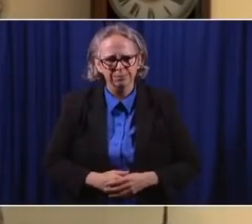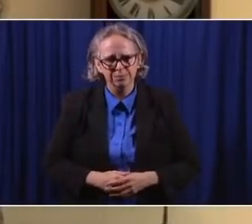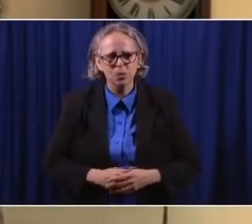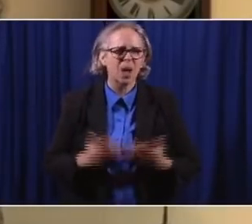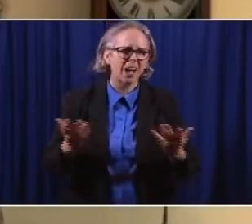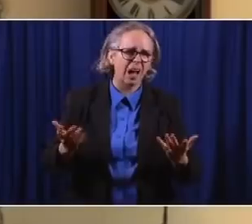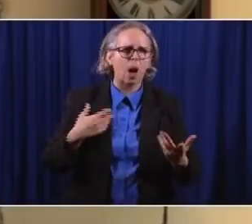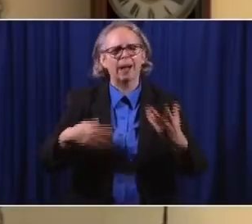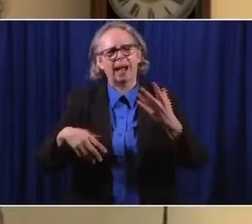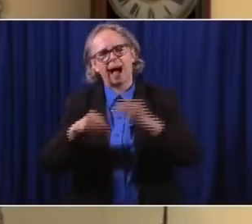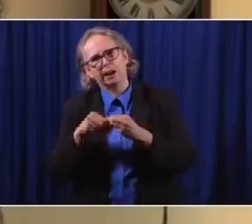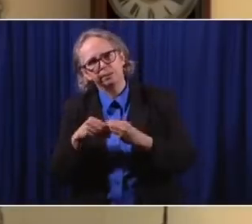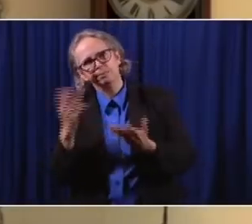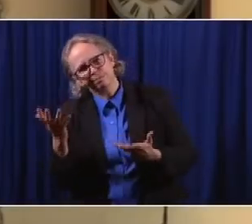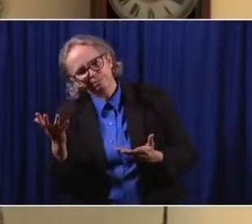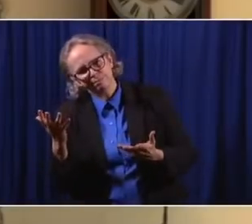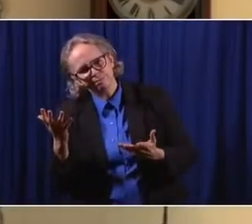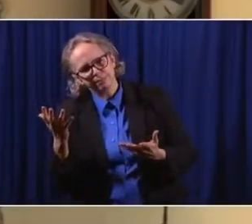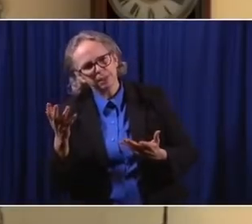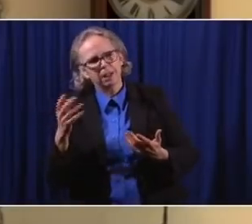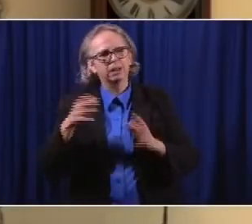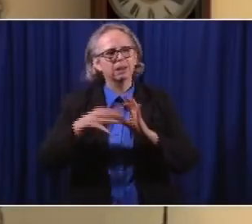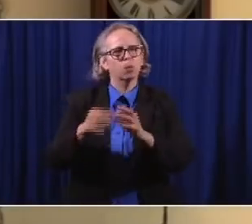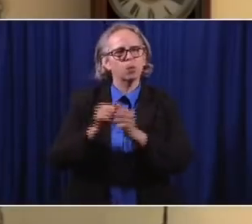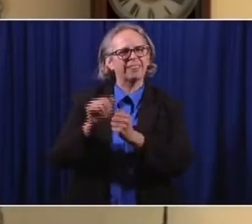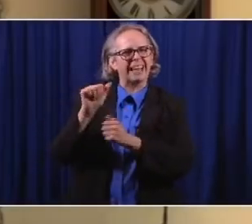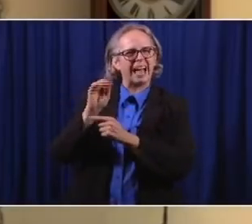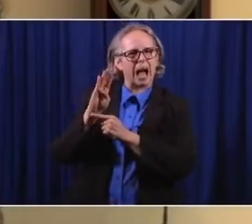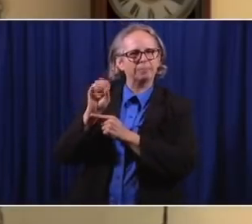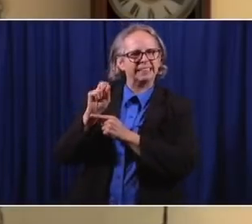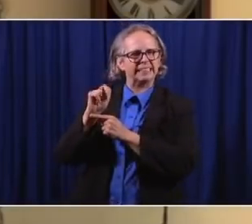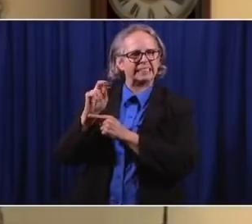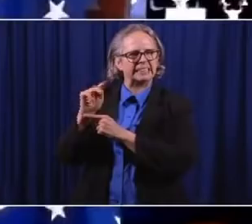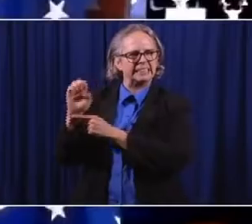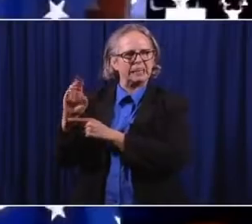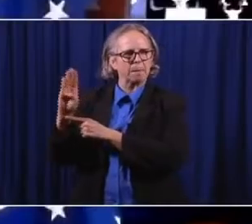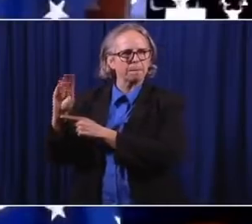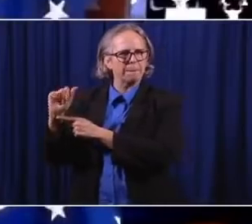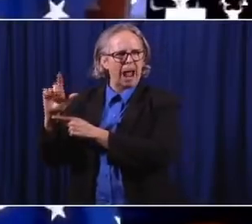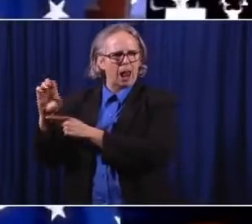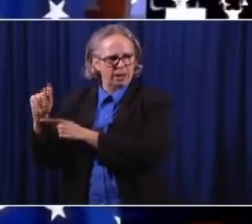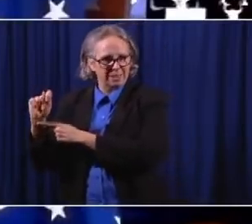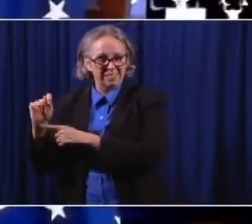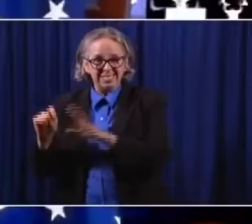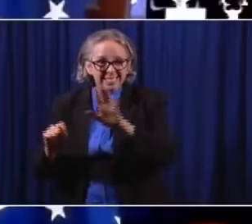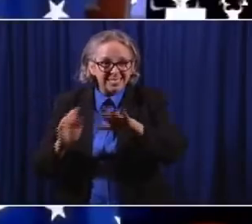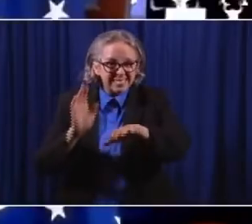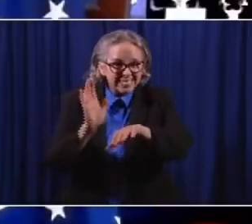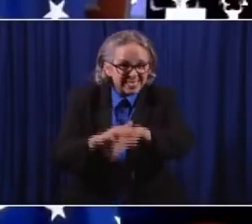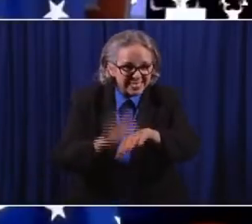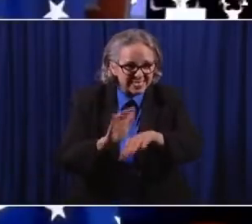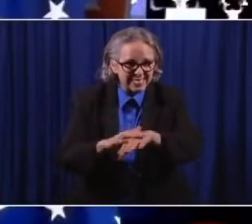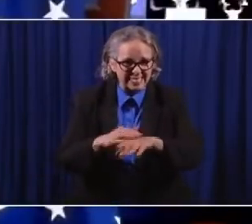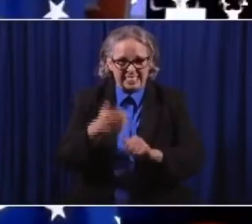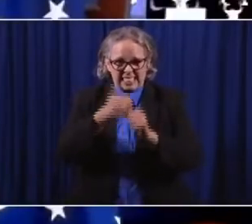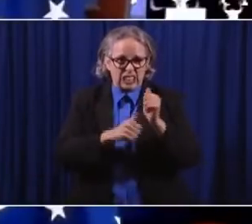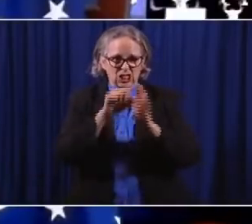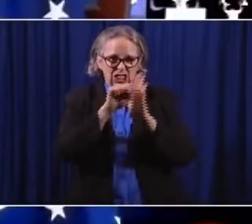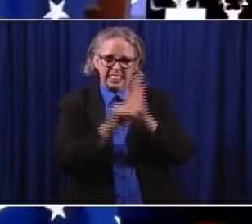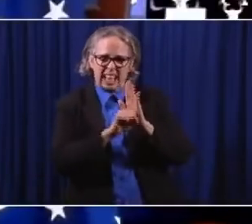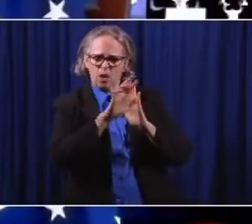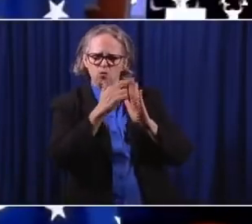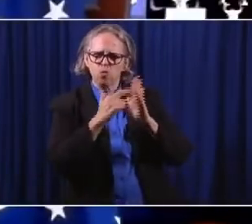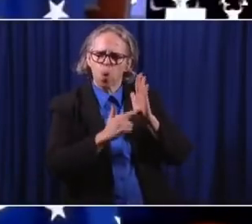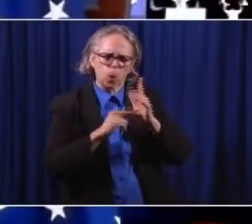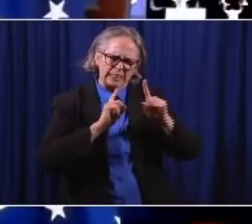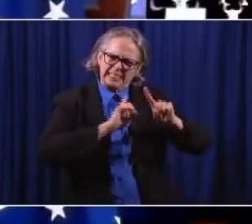about absentee ballots or mail-in ballots. Every state has a different set of rules. Ohio's have been in